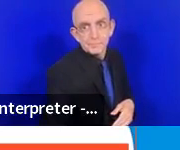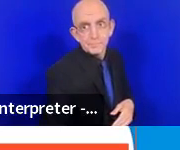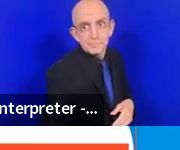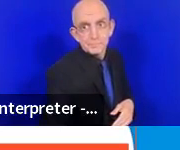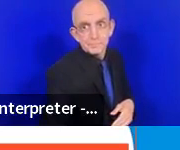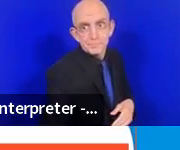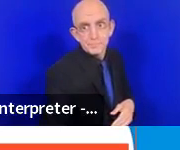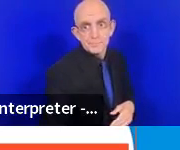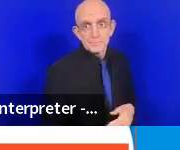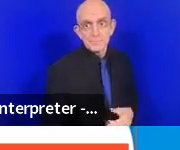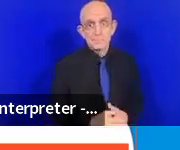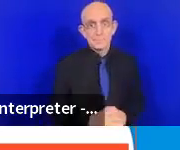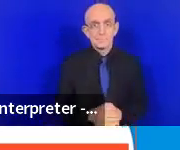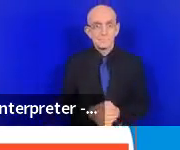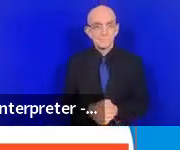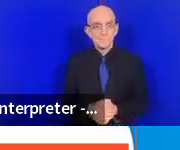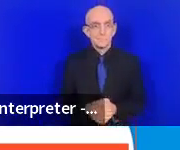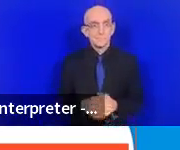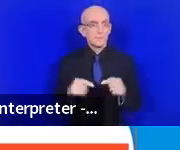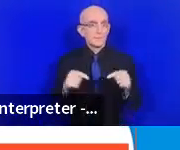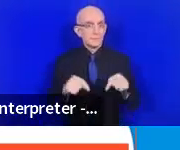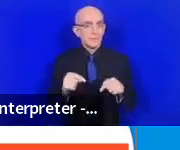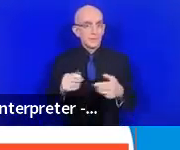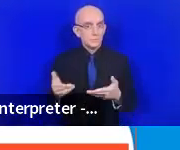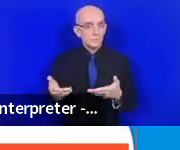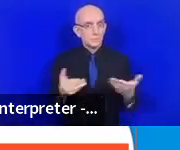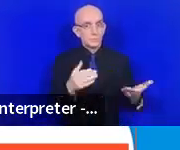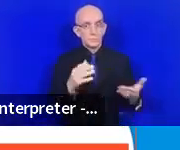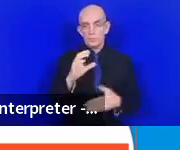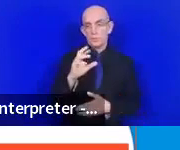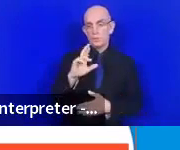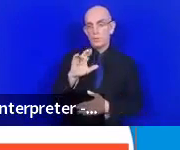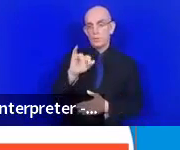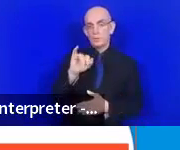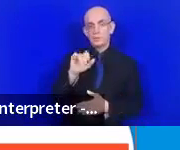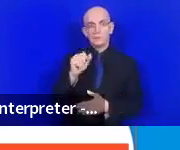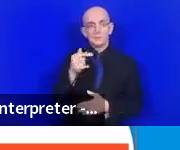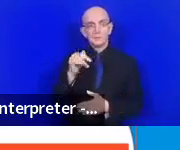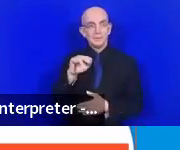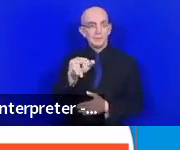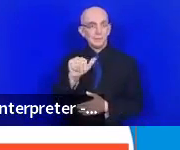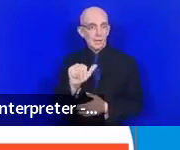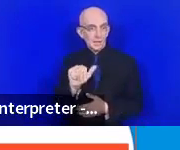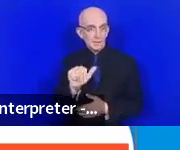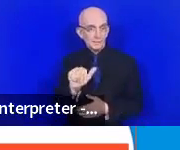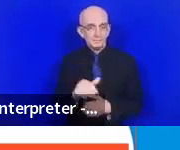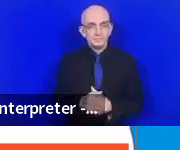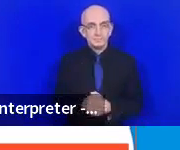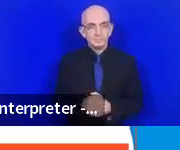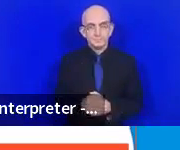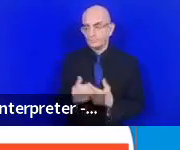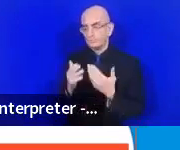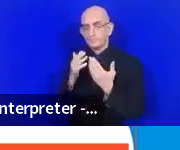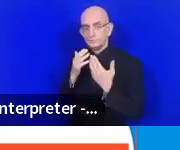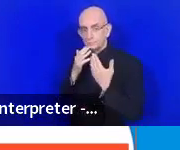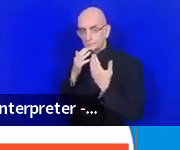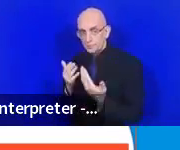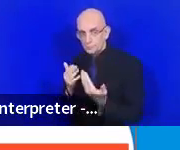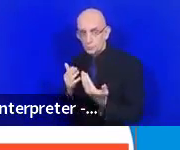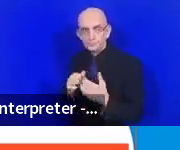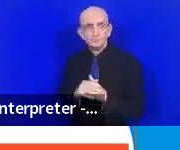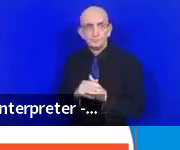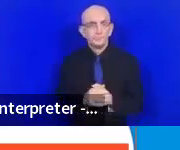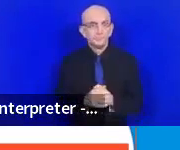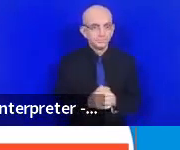Thanks so much, Patricia. And this is Amanda again. We have these PowerPoint presentations in a Google